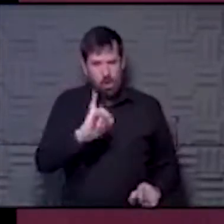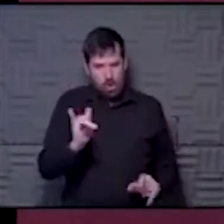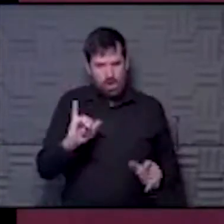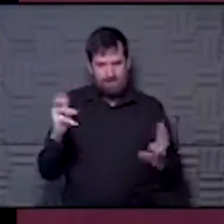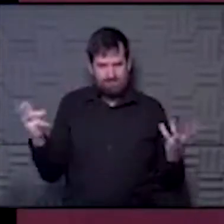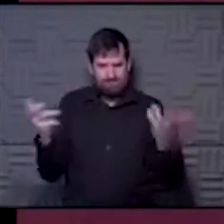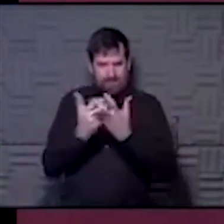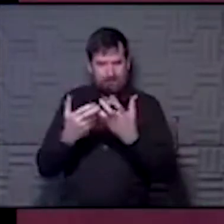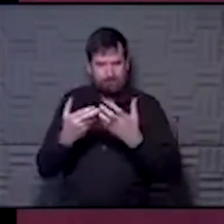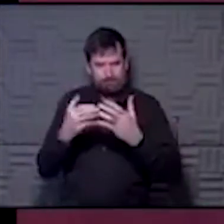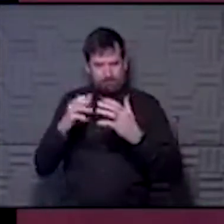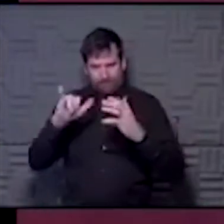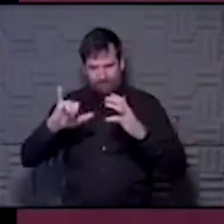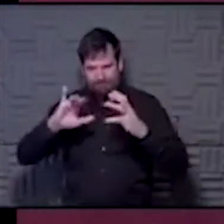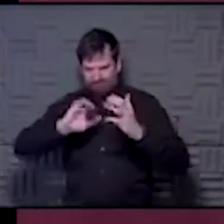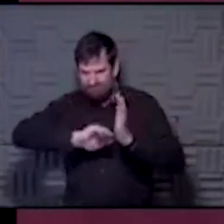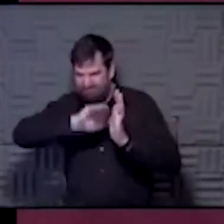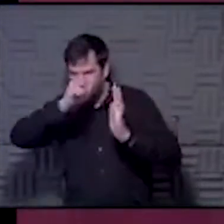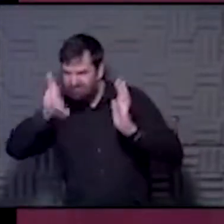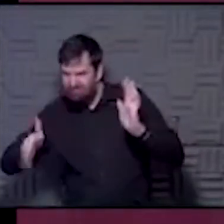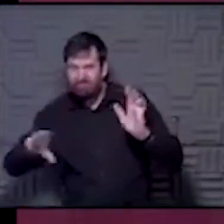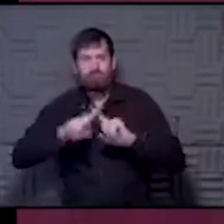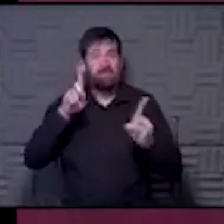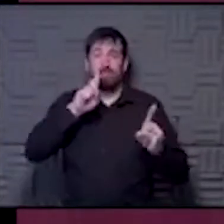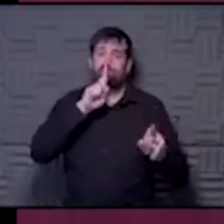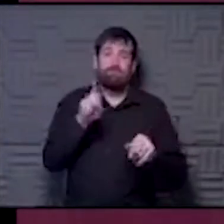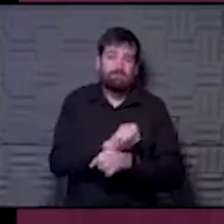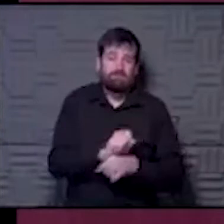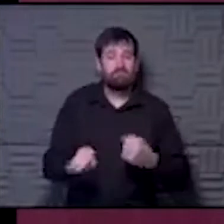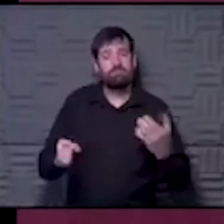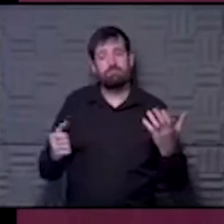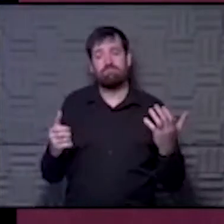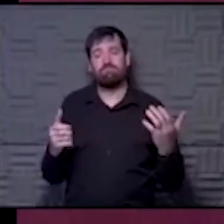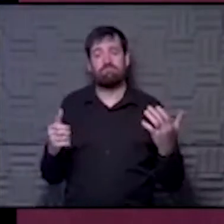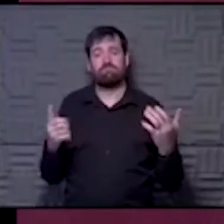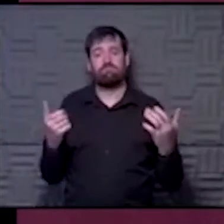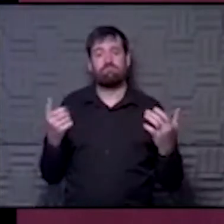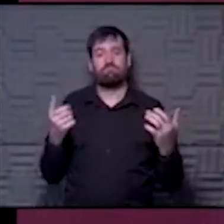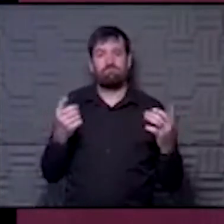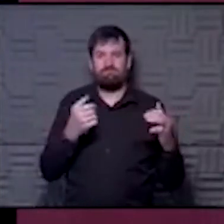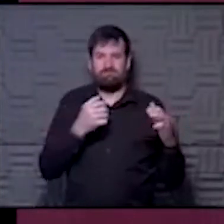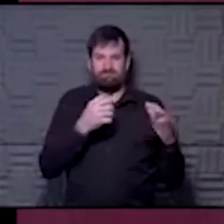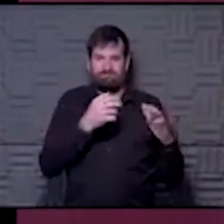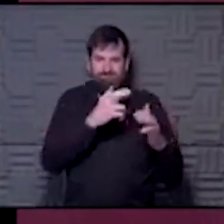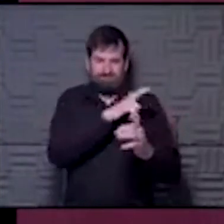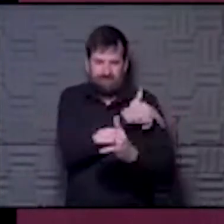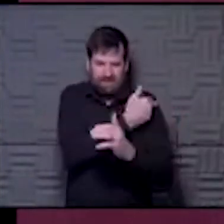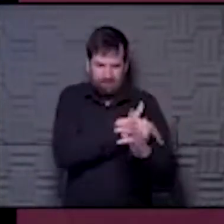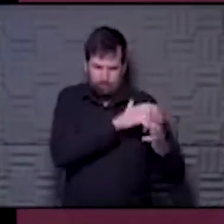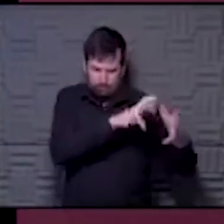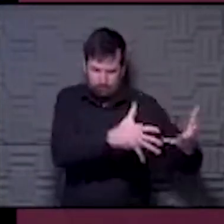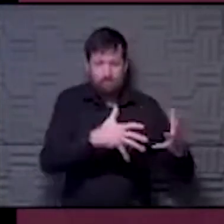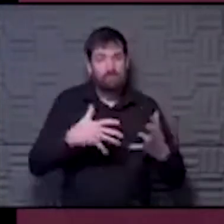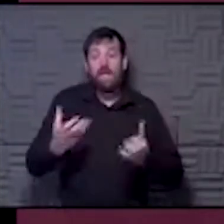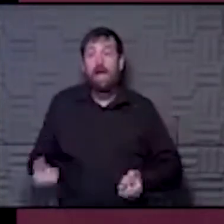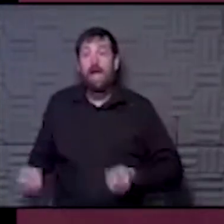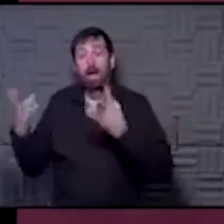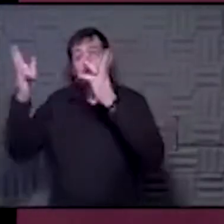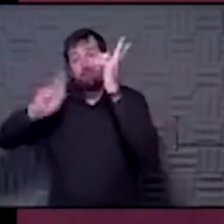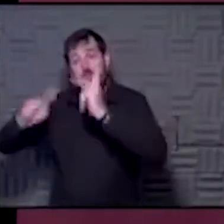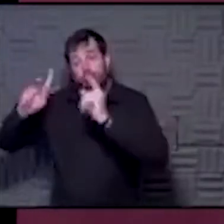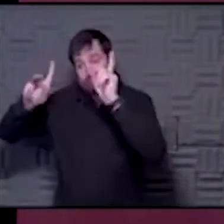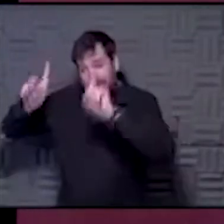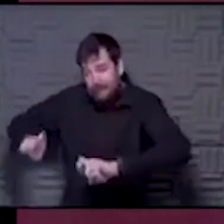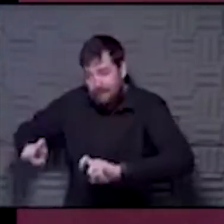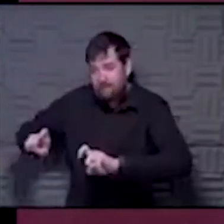curve, right? Yeah. We could say, it's a not, but the reality is hospitalizations are an independent variable from how many people you test, because the number of